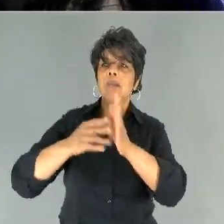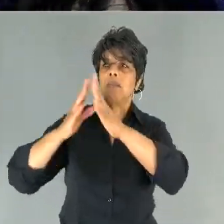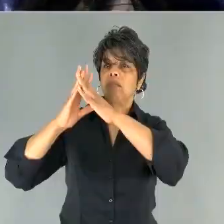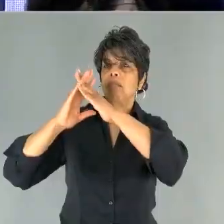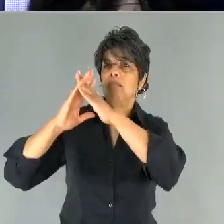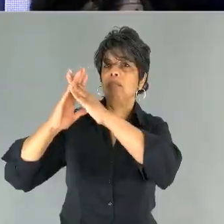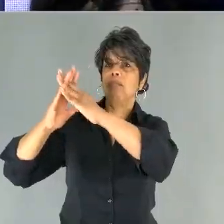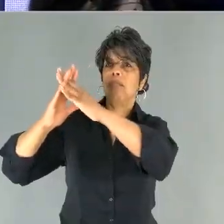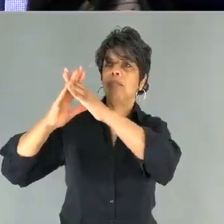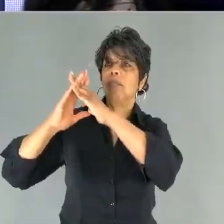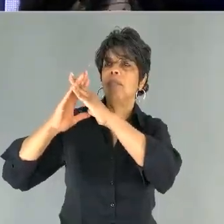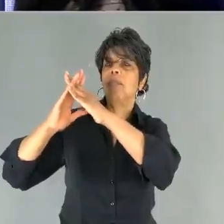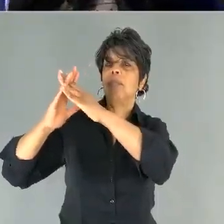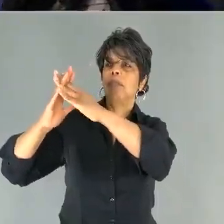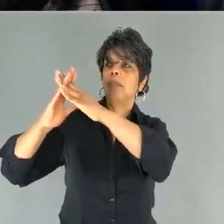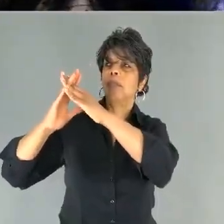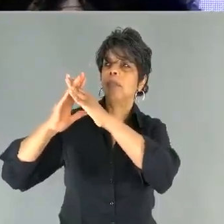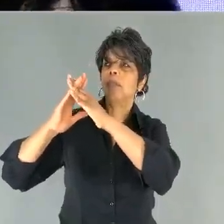We take our seat.